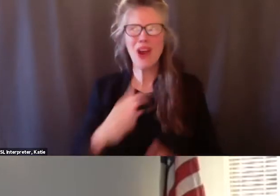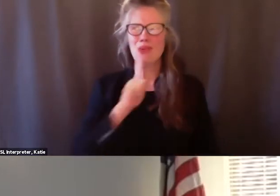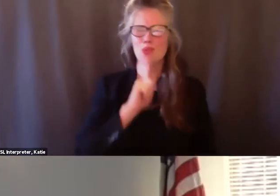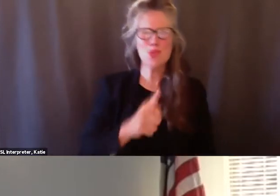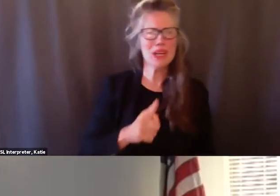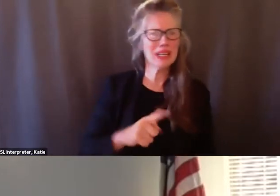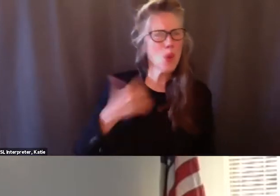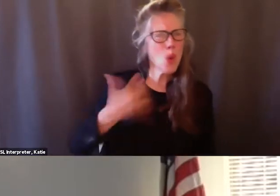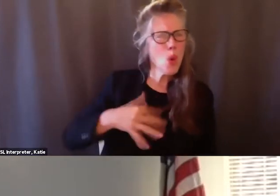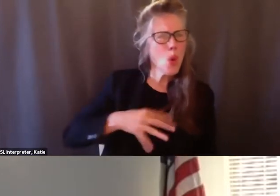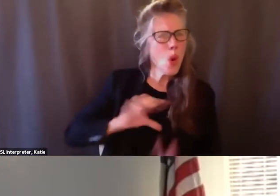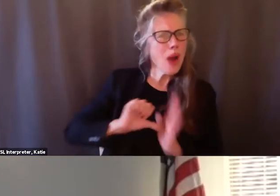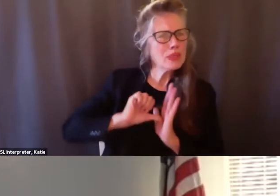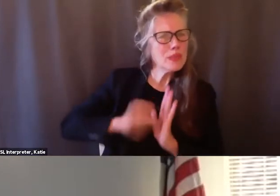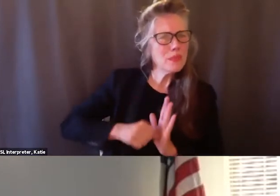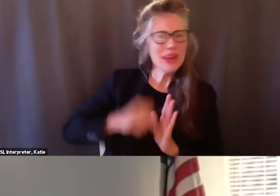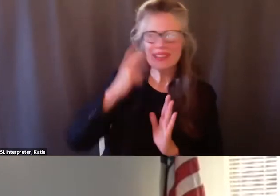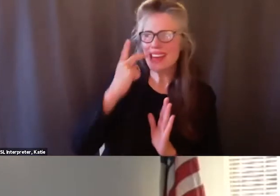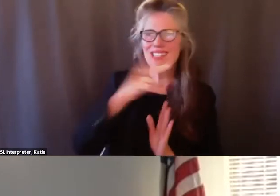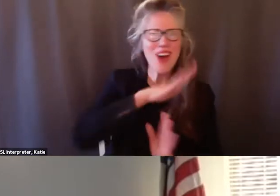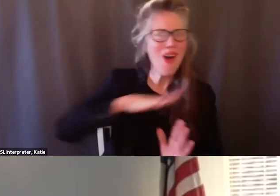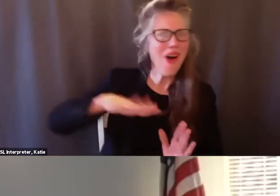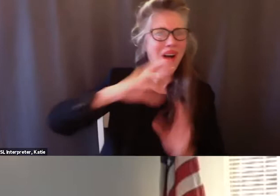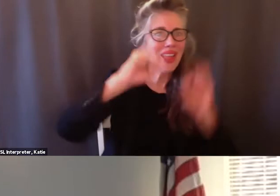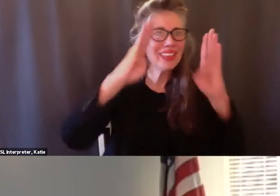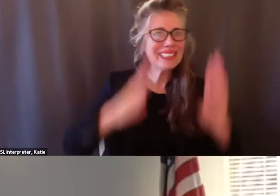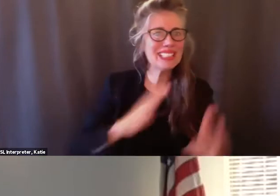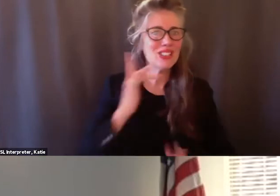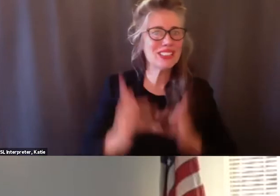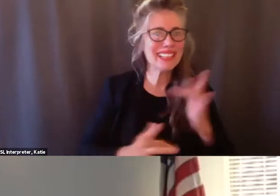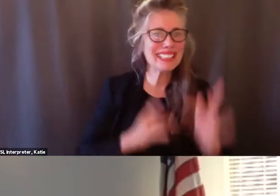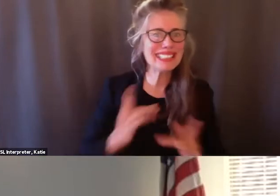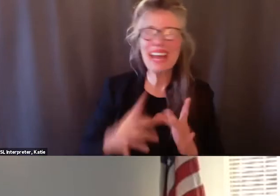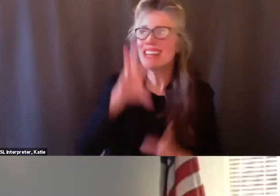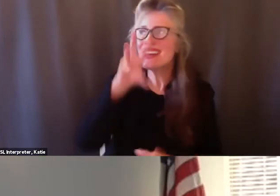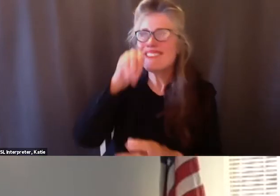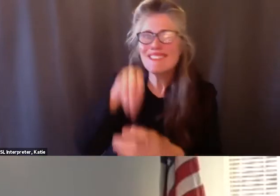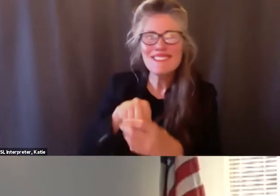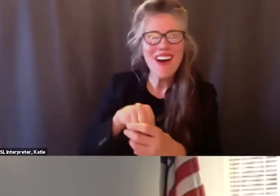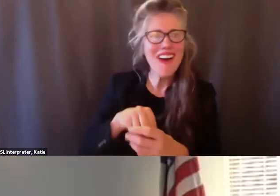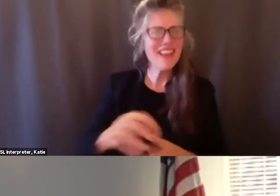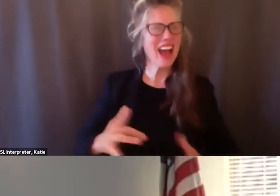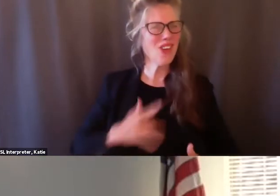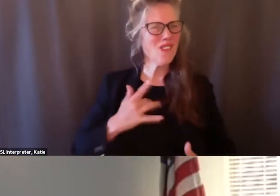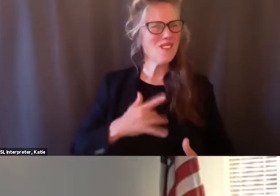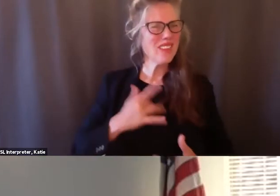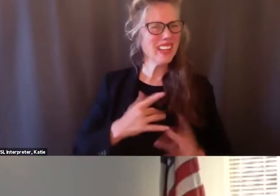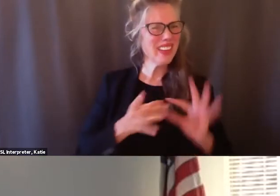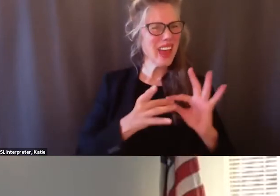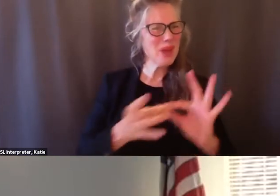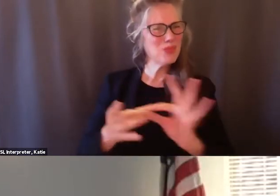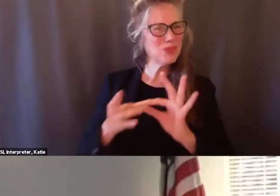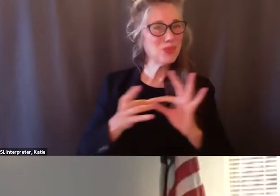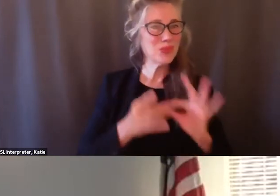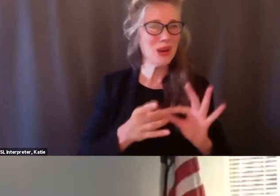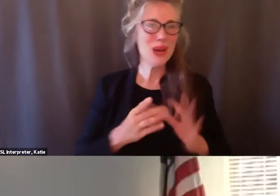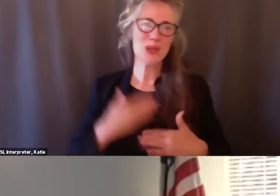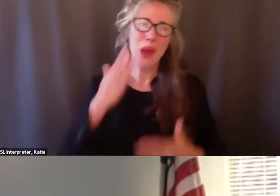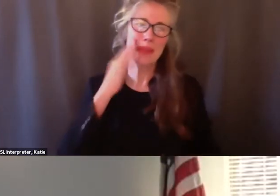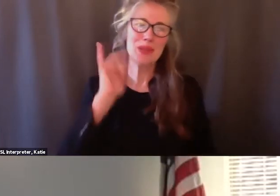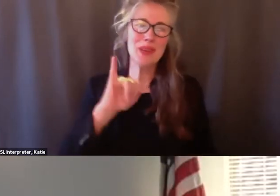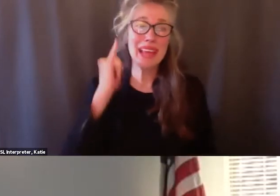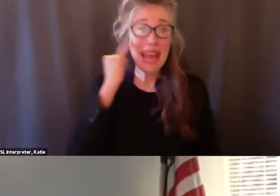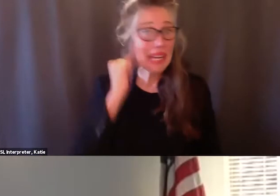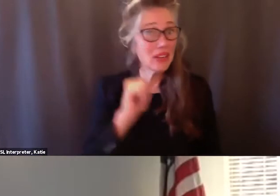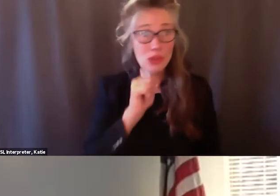the engagement of the teachers. It was palpable, and I'm so grateful and happy to know that. Also, if you weren't there, you missed